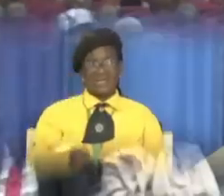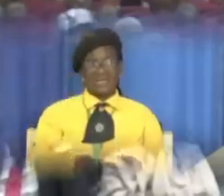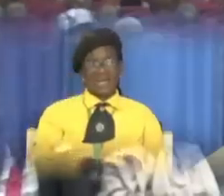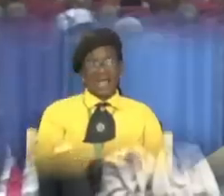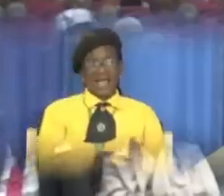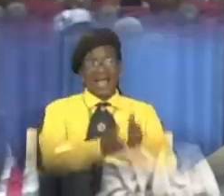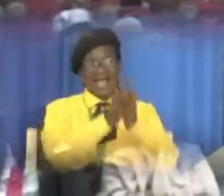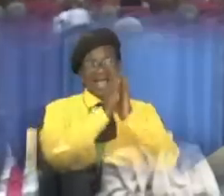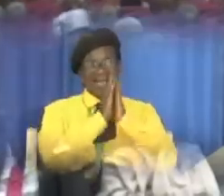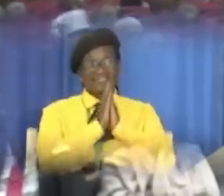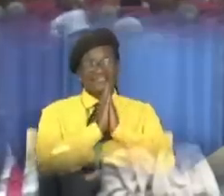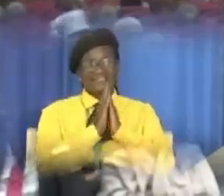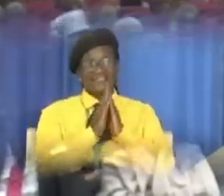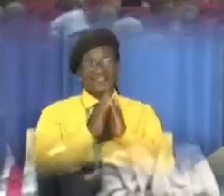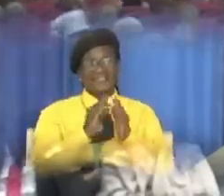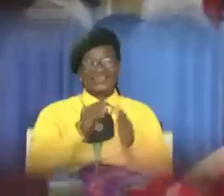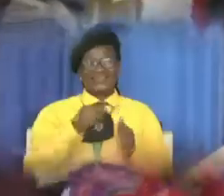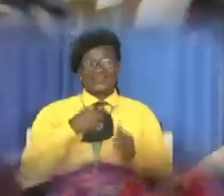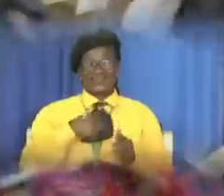the above.